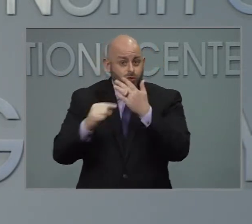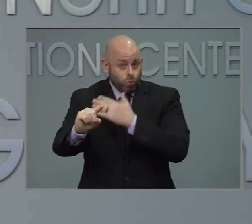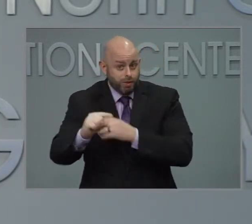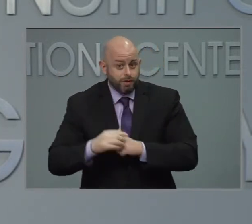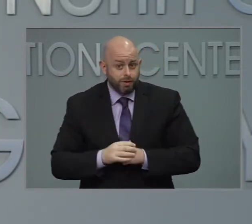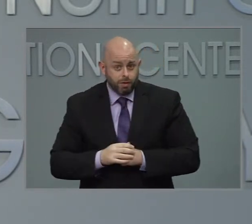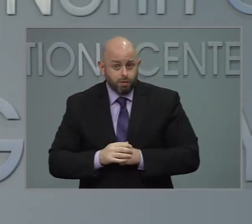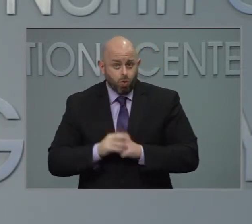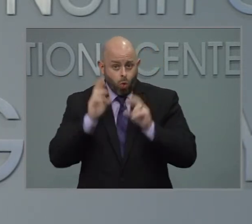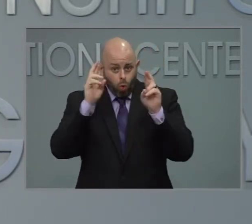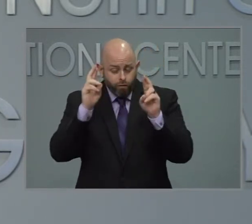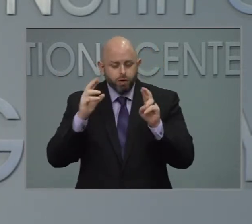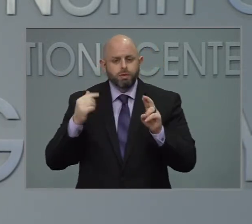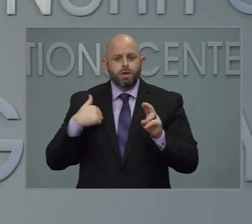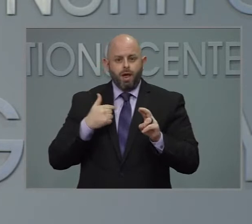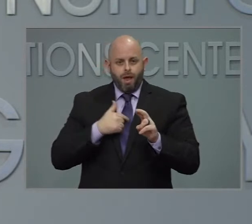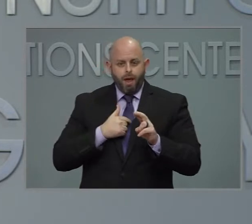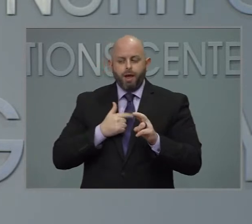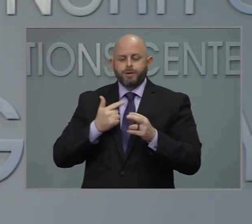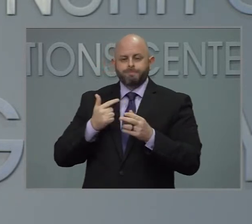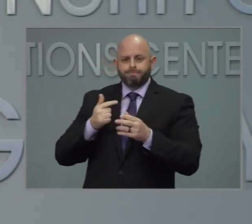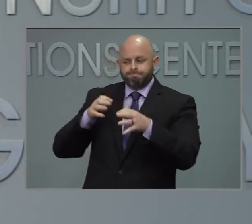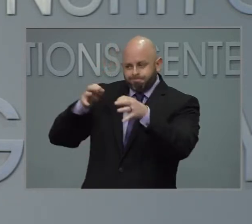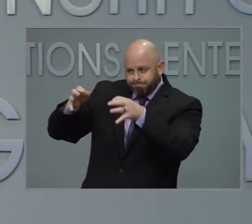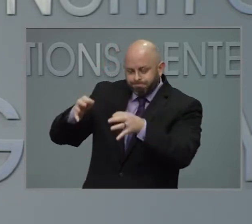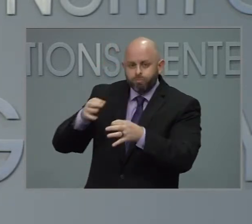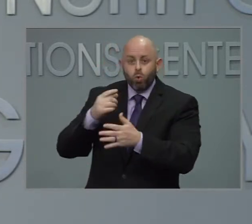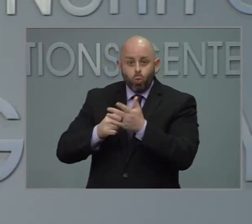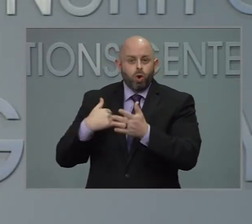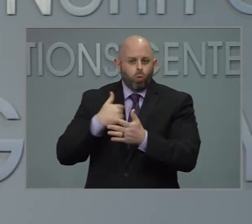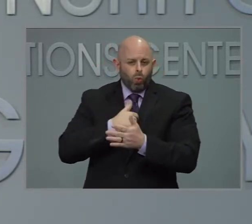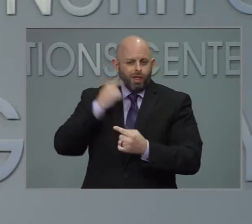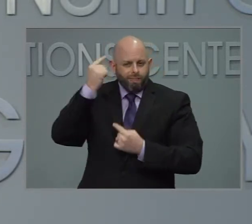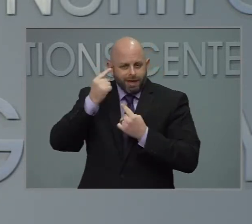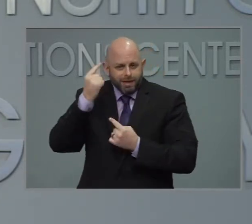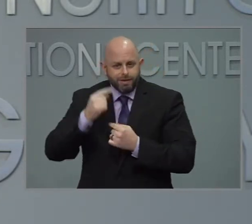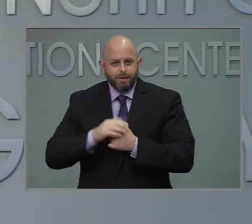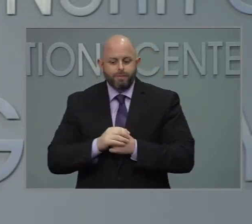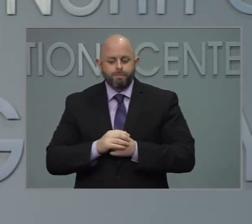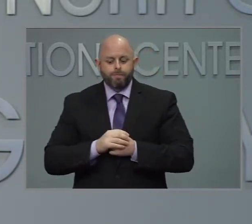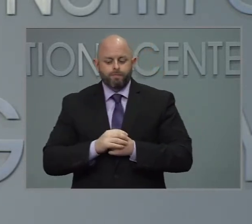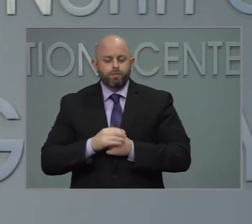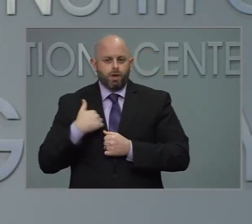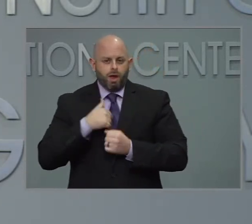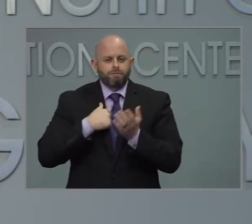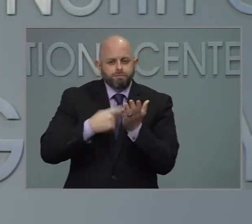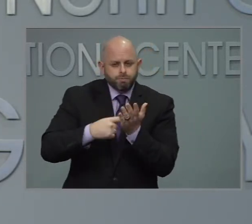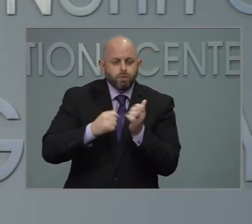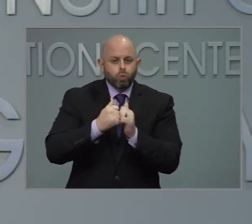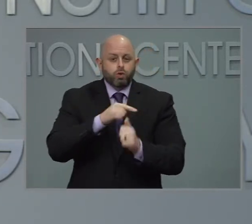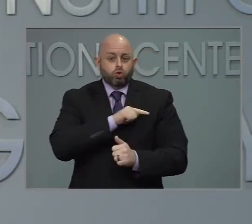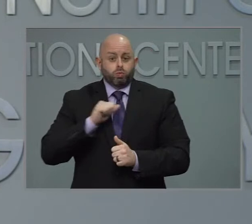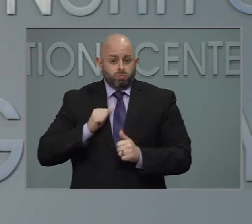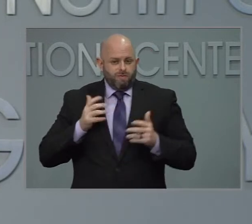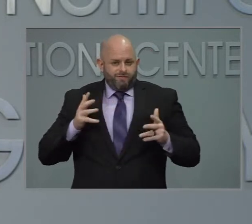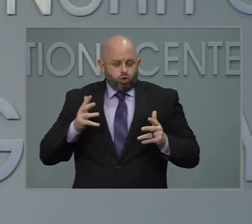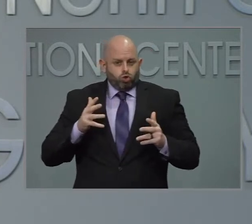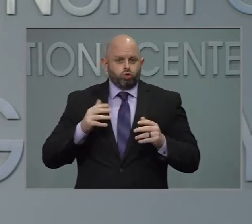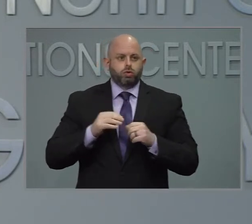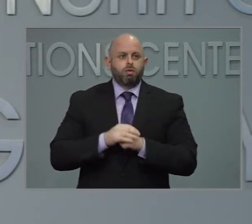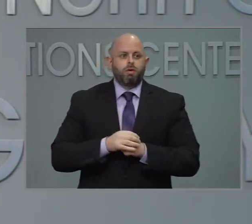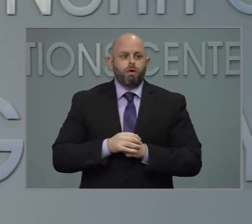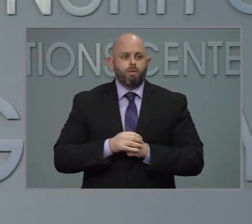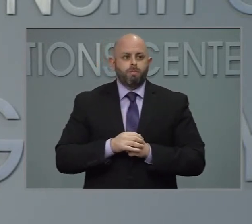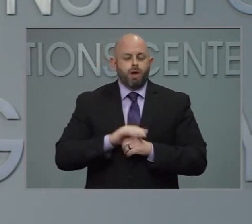week, to let them know specifically what we have been thinking. I've had some early preliminary discussions with the General Assembly